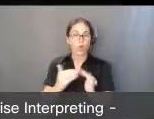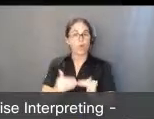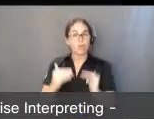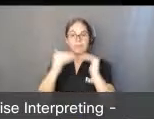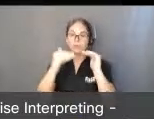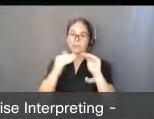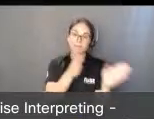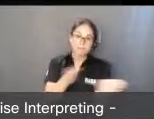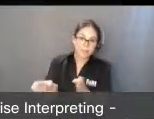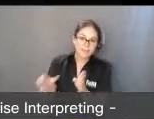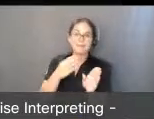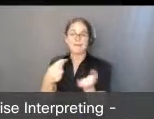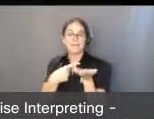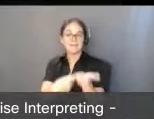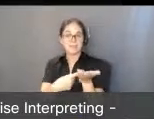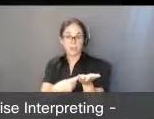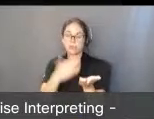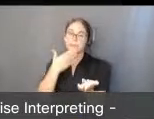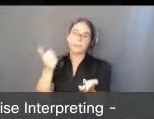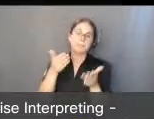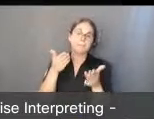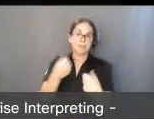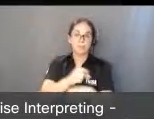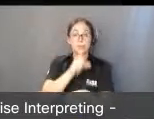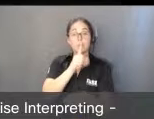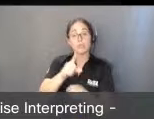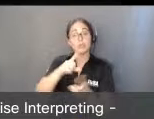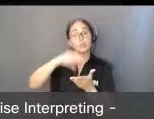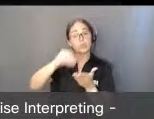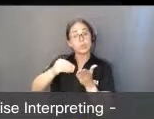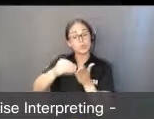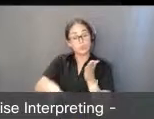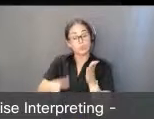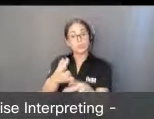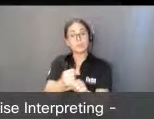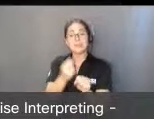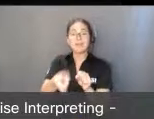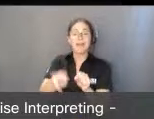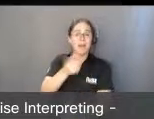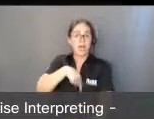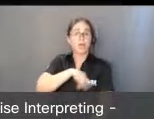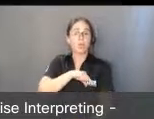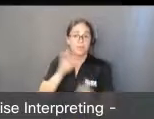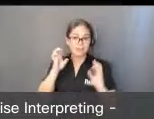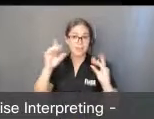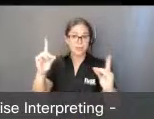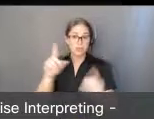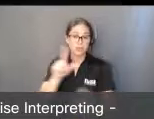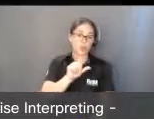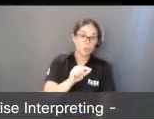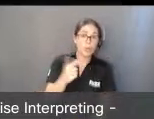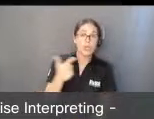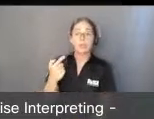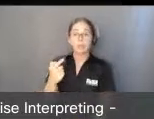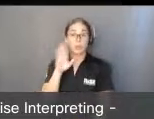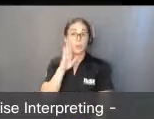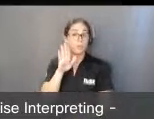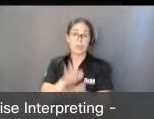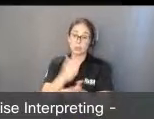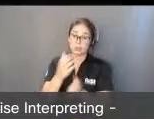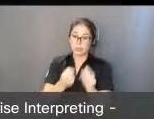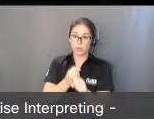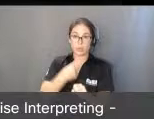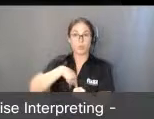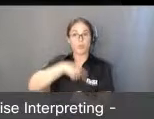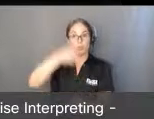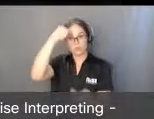to guarantee that students continue to receive a high quality education. 2020-2021 will be a school year to remember.